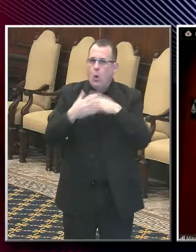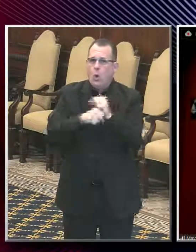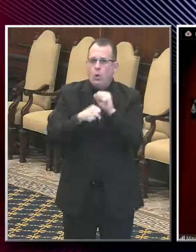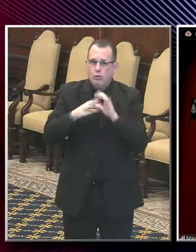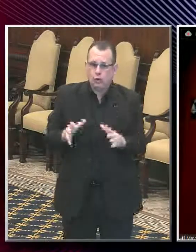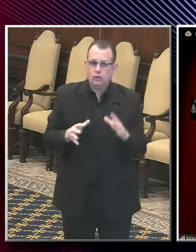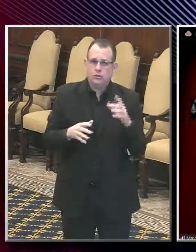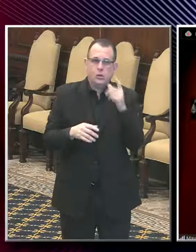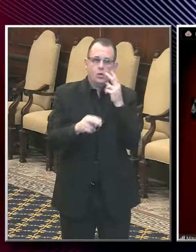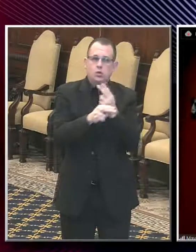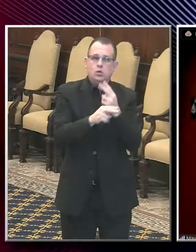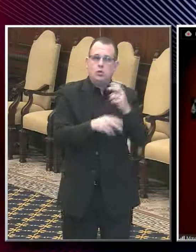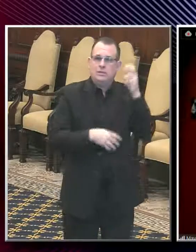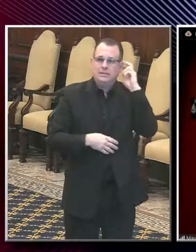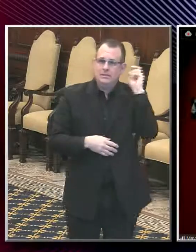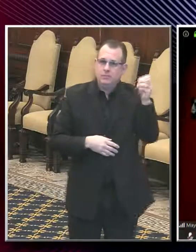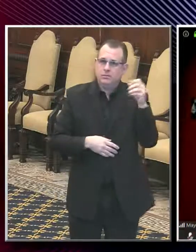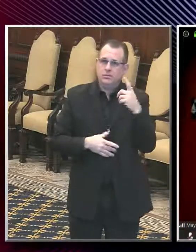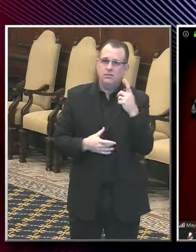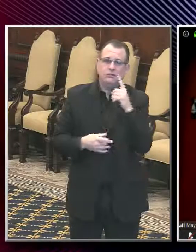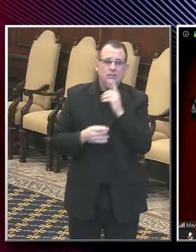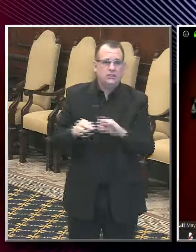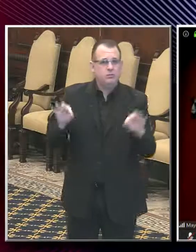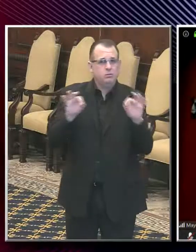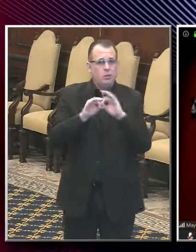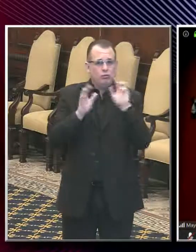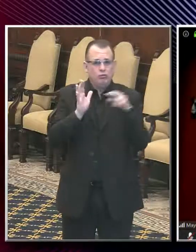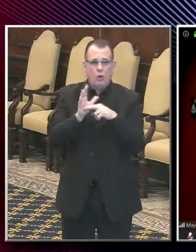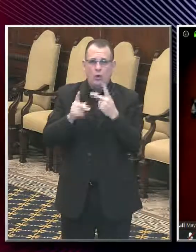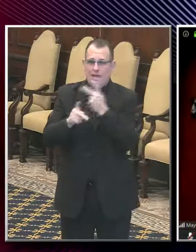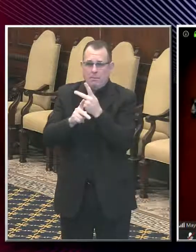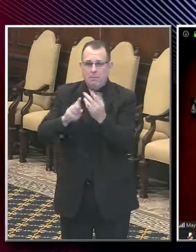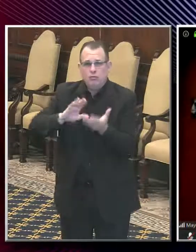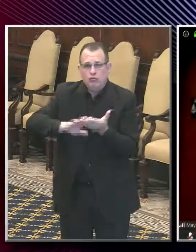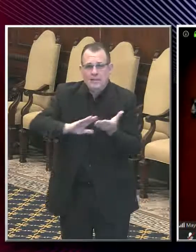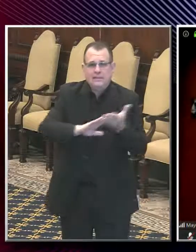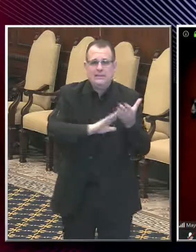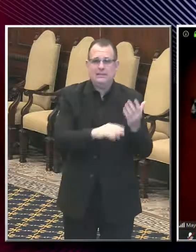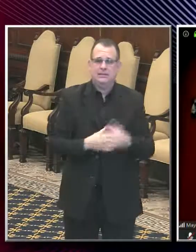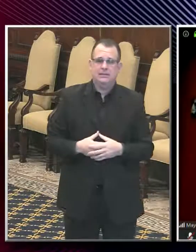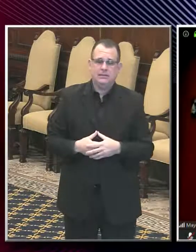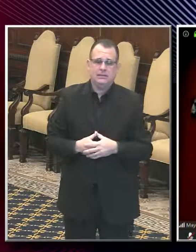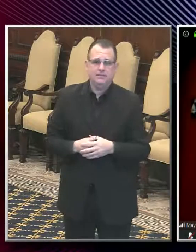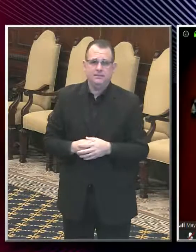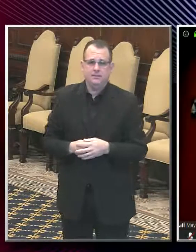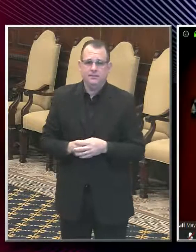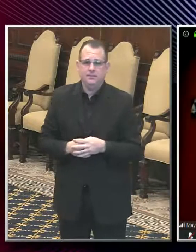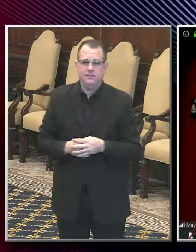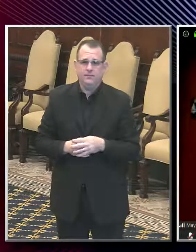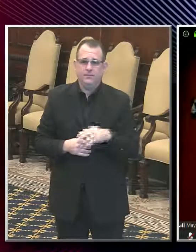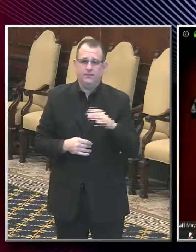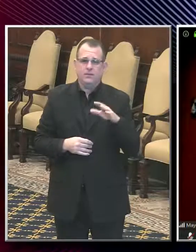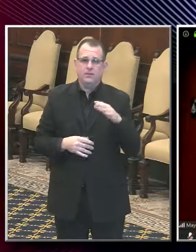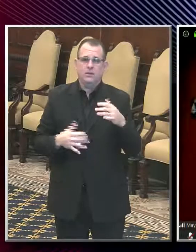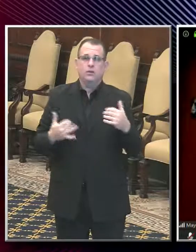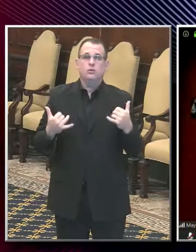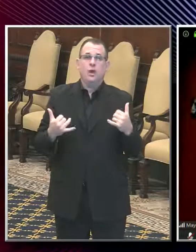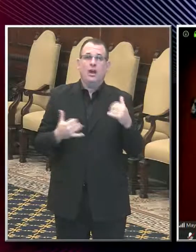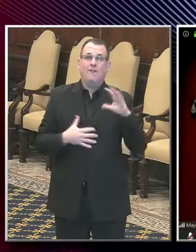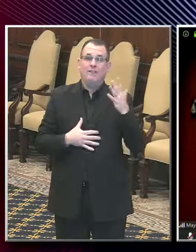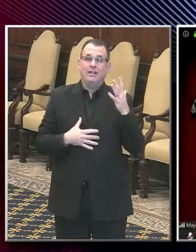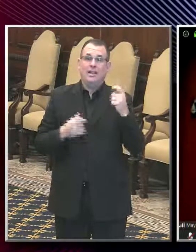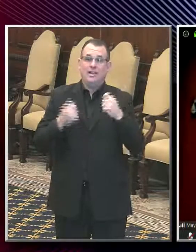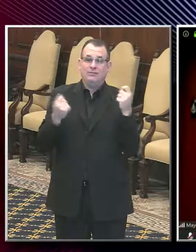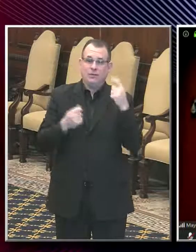keeping essential services running. While we're on the subject of essential transportation, today marks the 5th anniversary of Indigo Bike